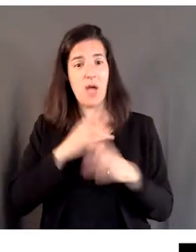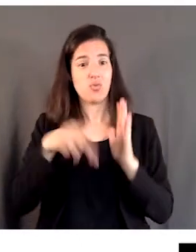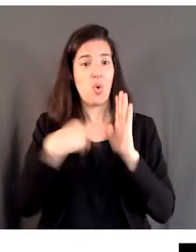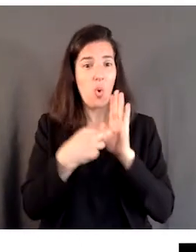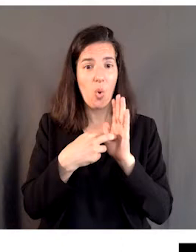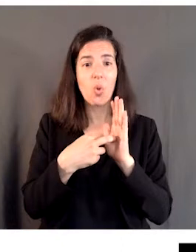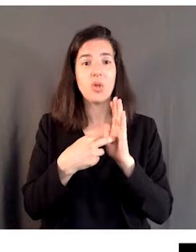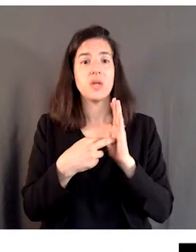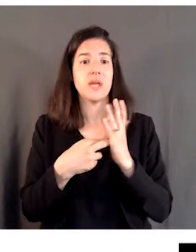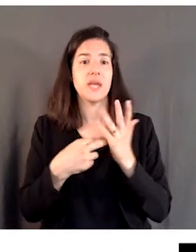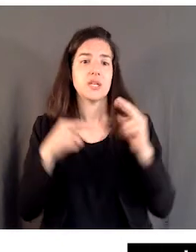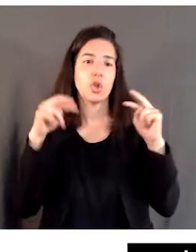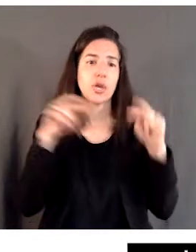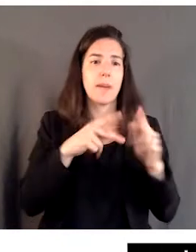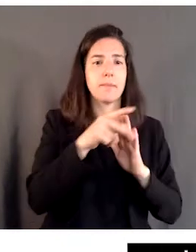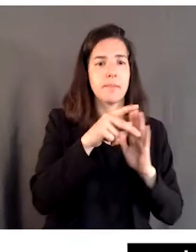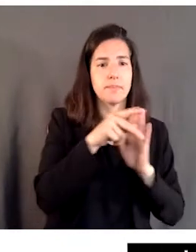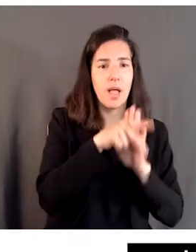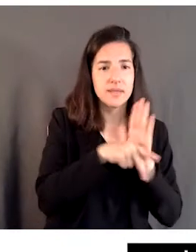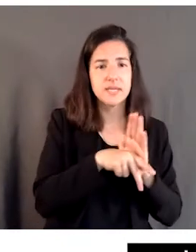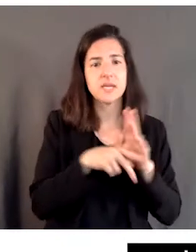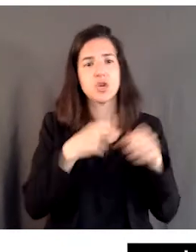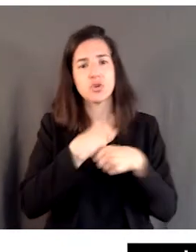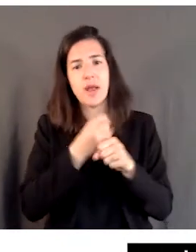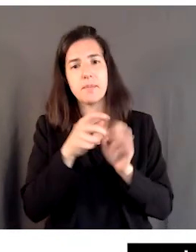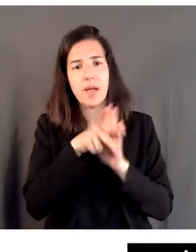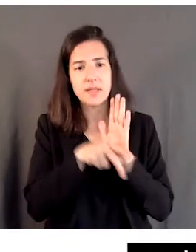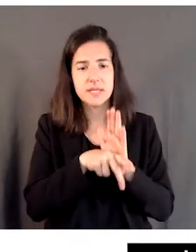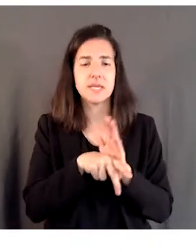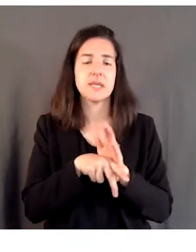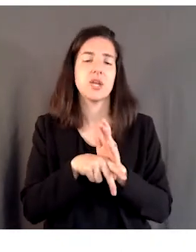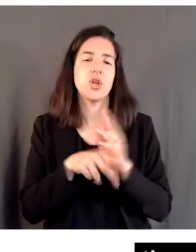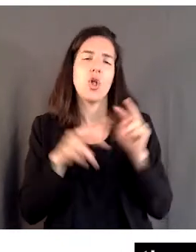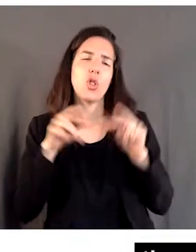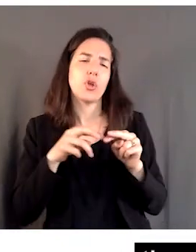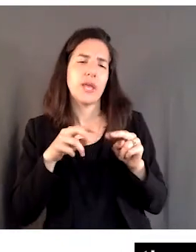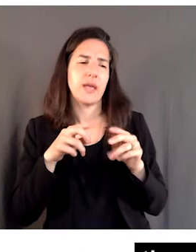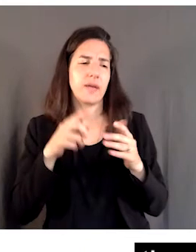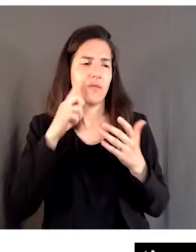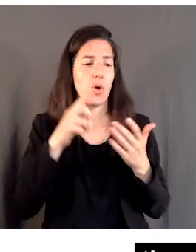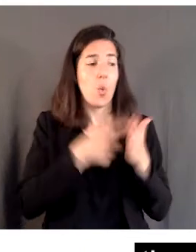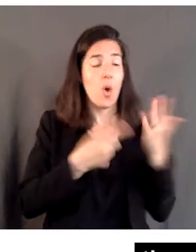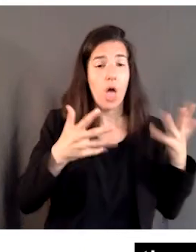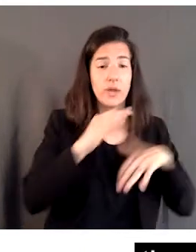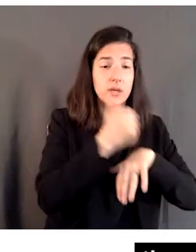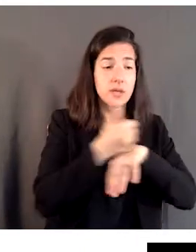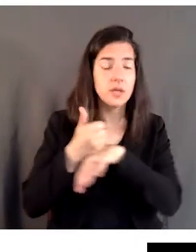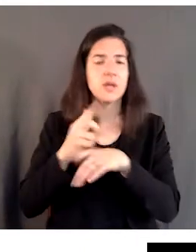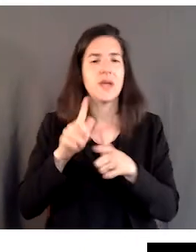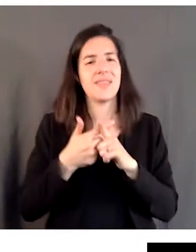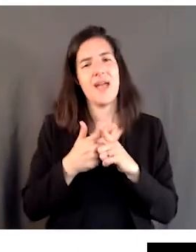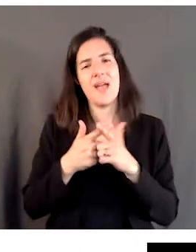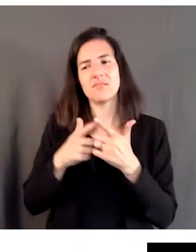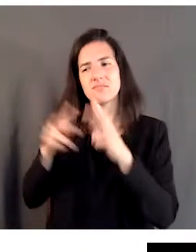at policy, creating policy, analyzing what already exists. And then as well, there's a lot of pieces around engagement and